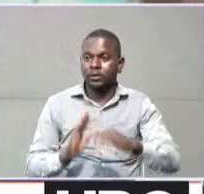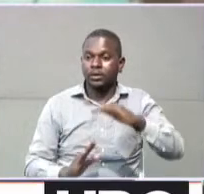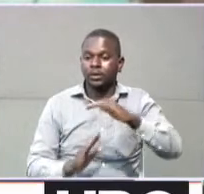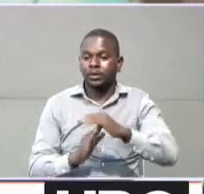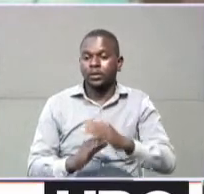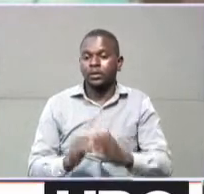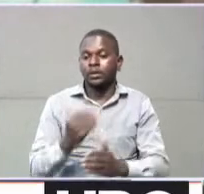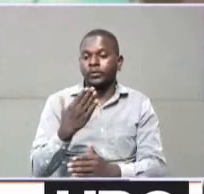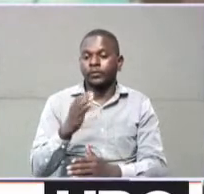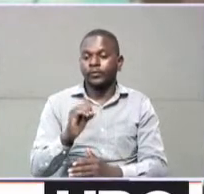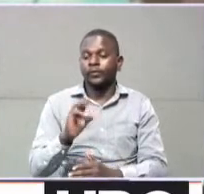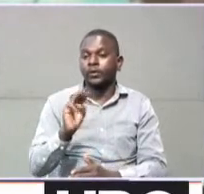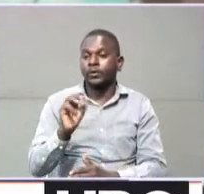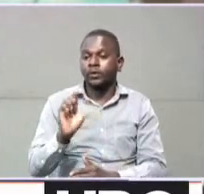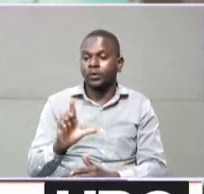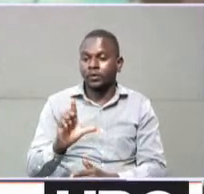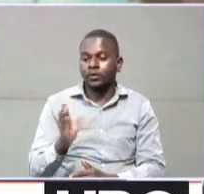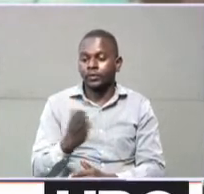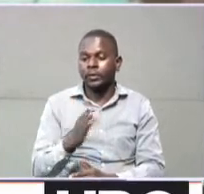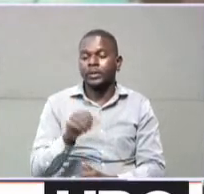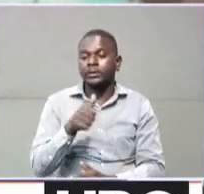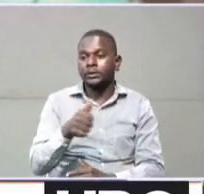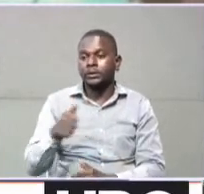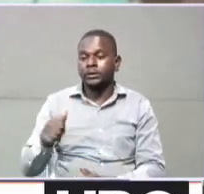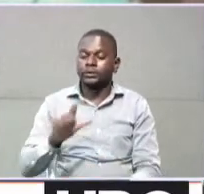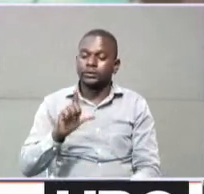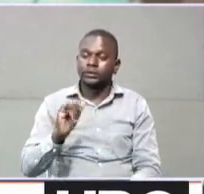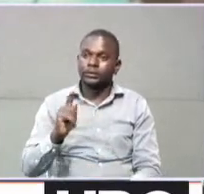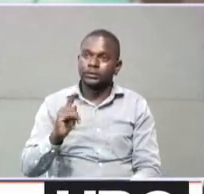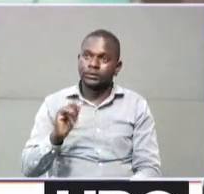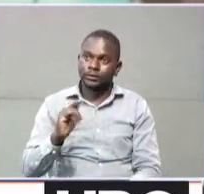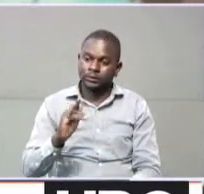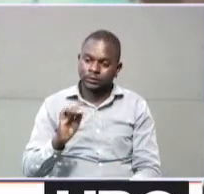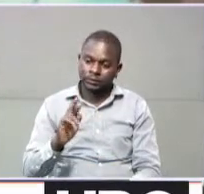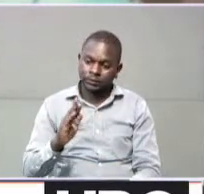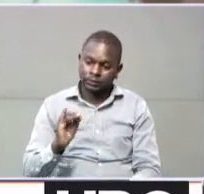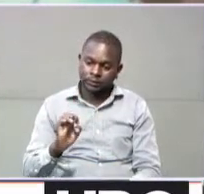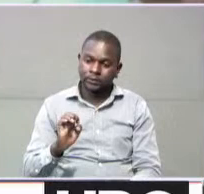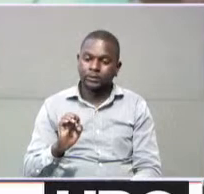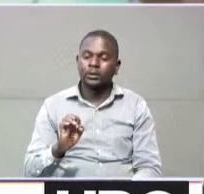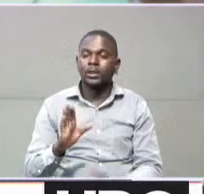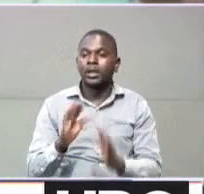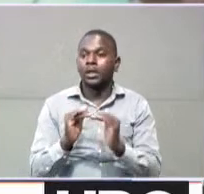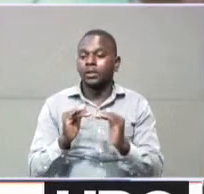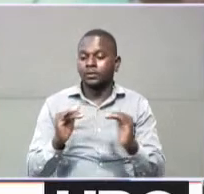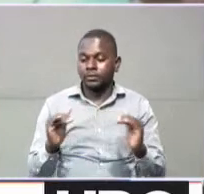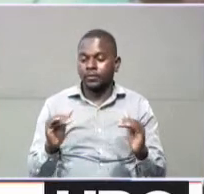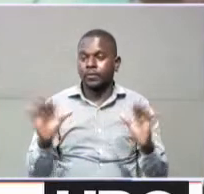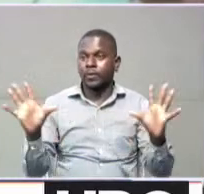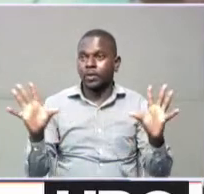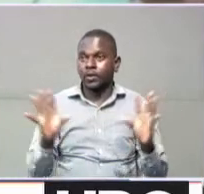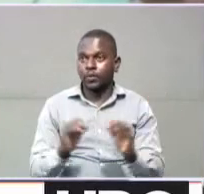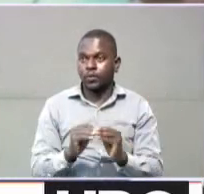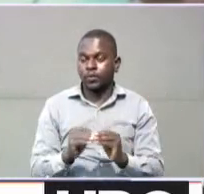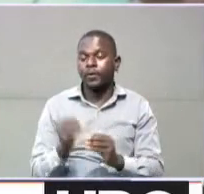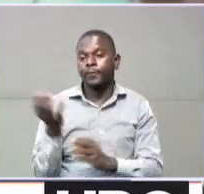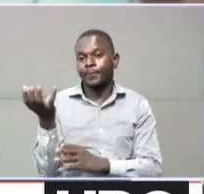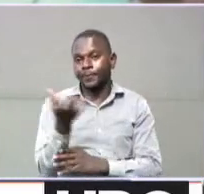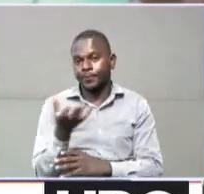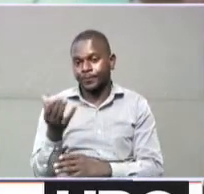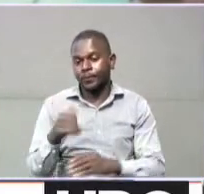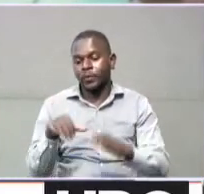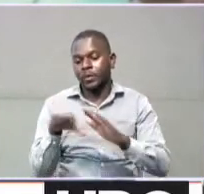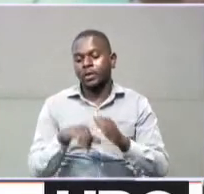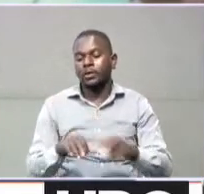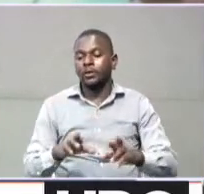550 milligrams per liter as specified in the standards the conclusion of the analysis that based on